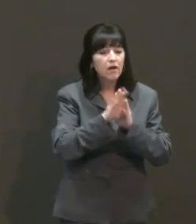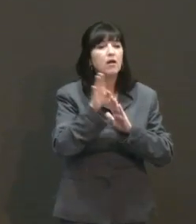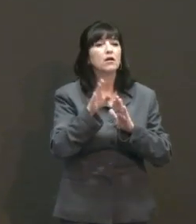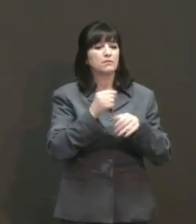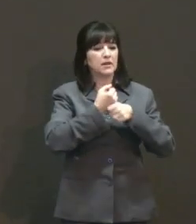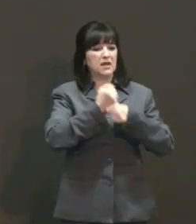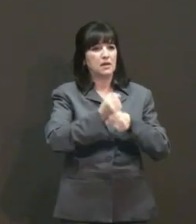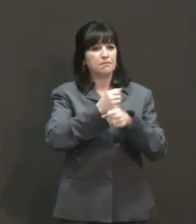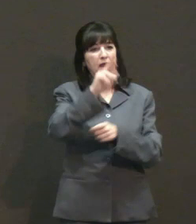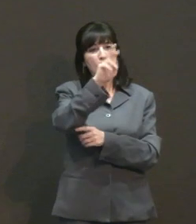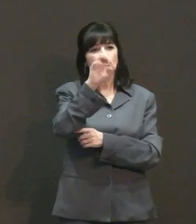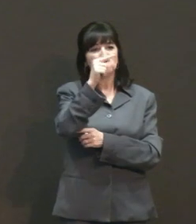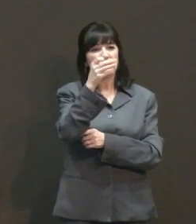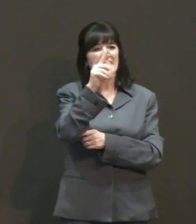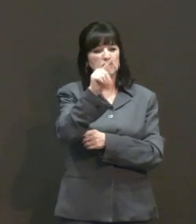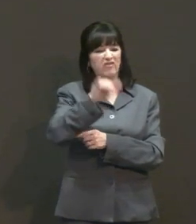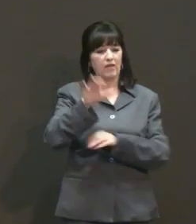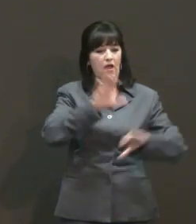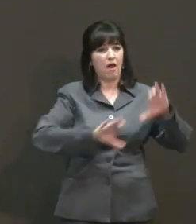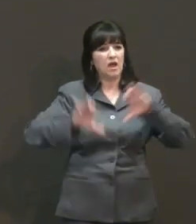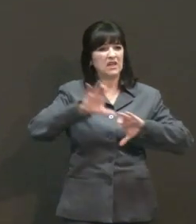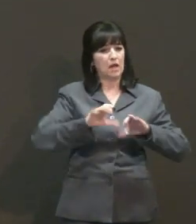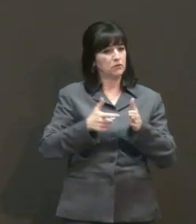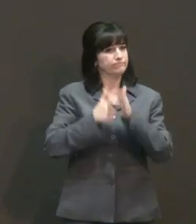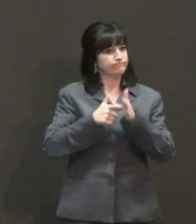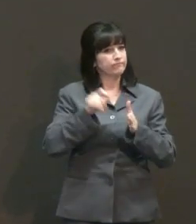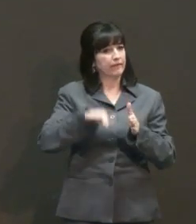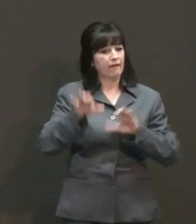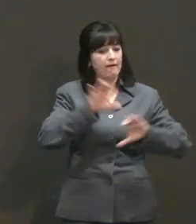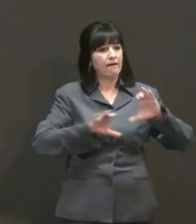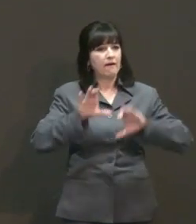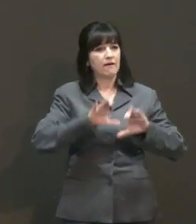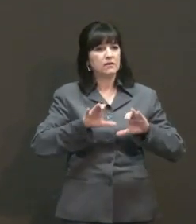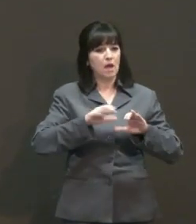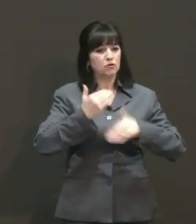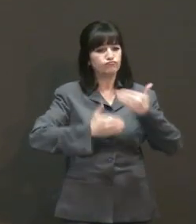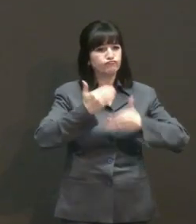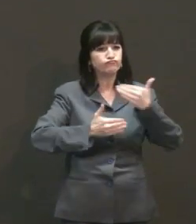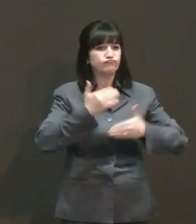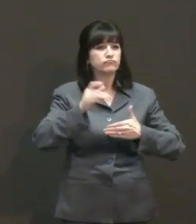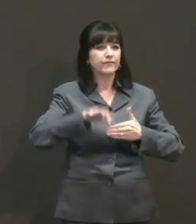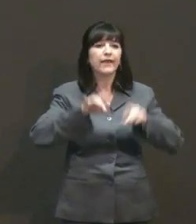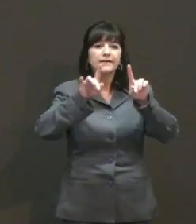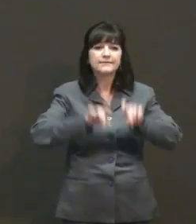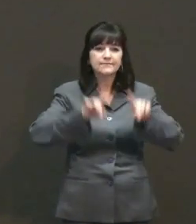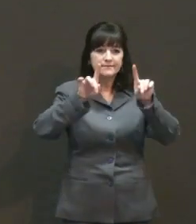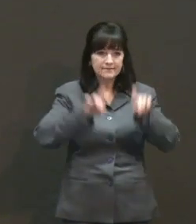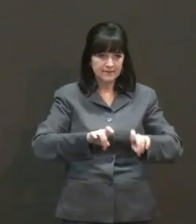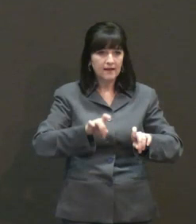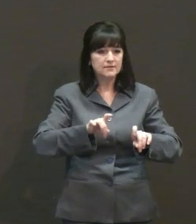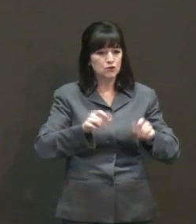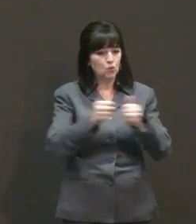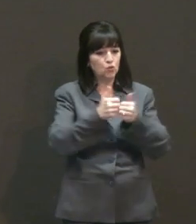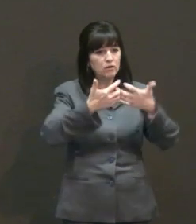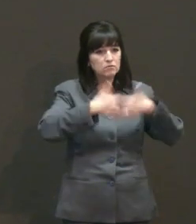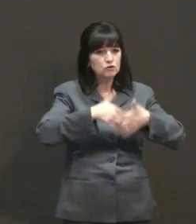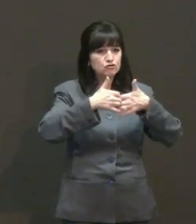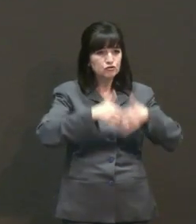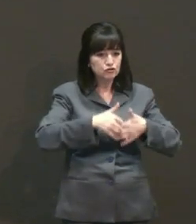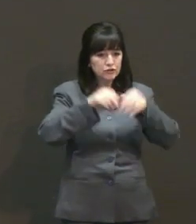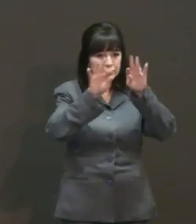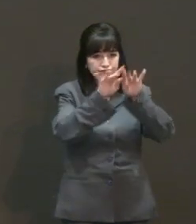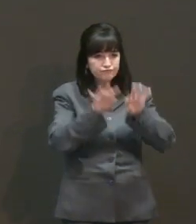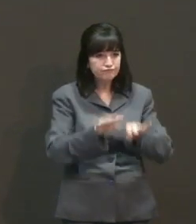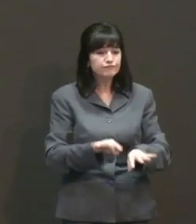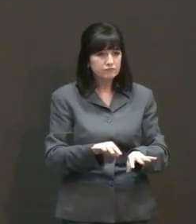here in our state, that they're able to do their testing in-house and turn them around, as I understand it, in the same